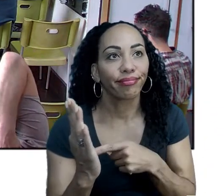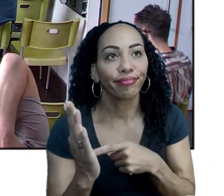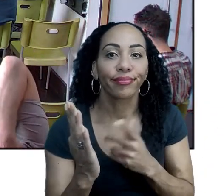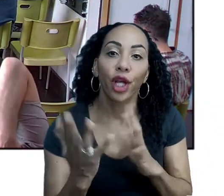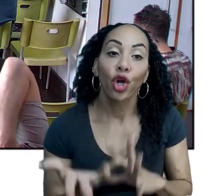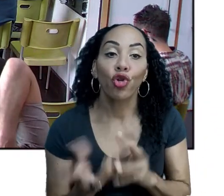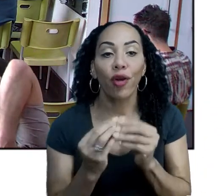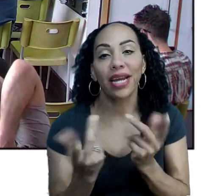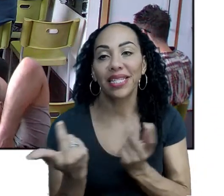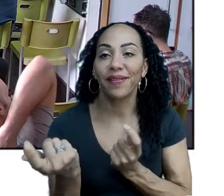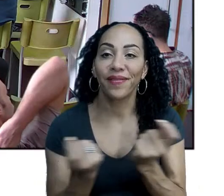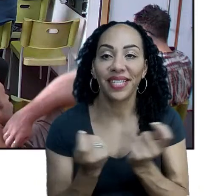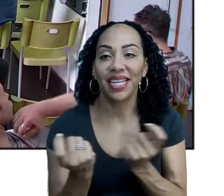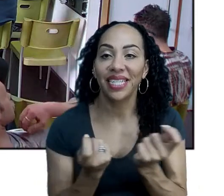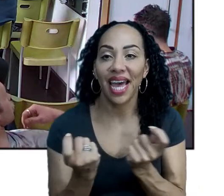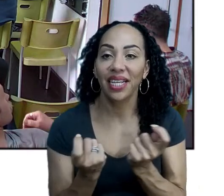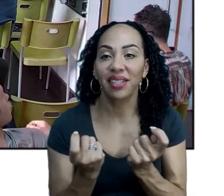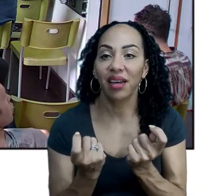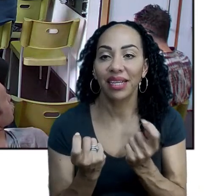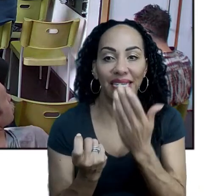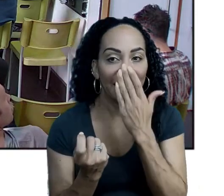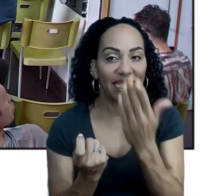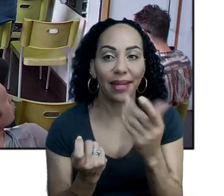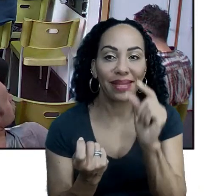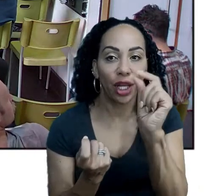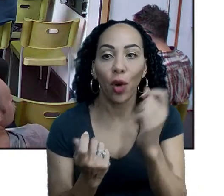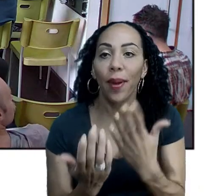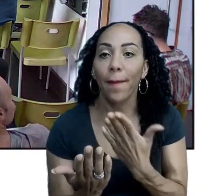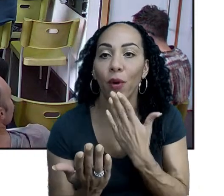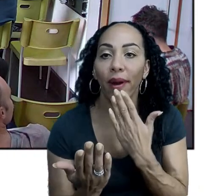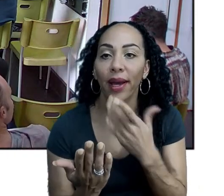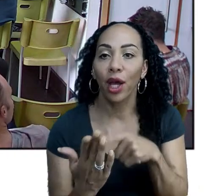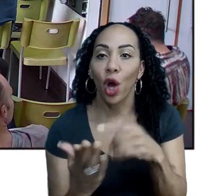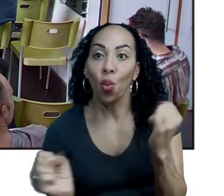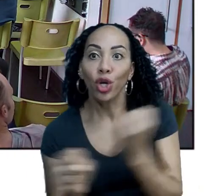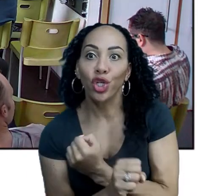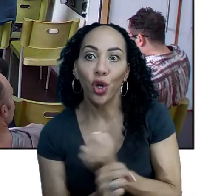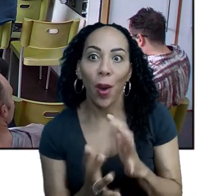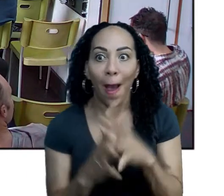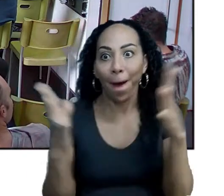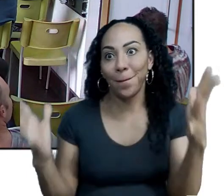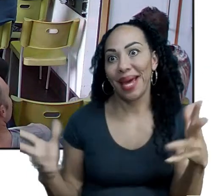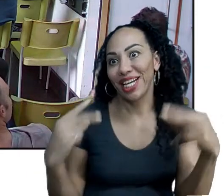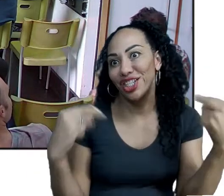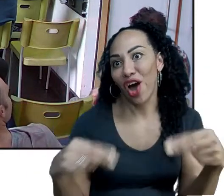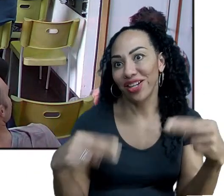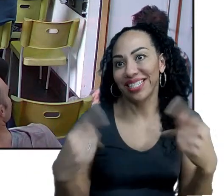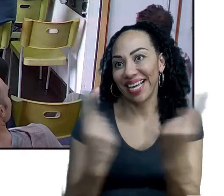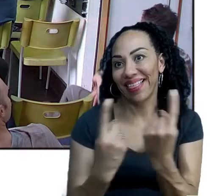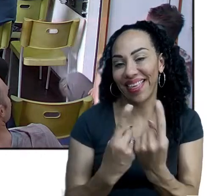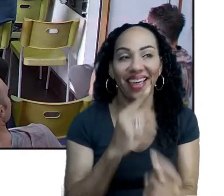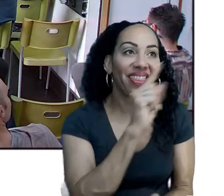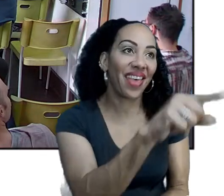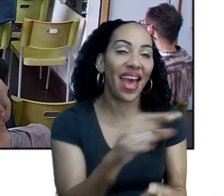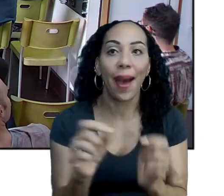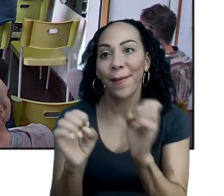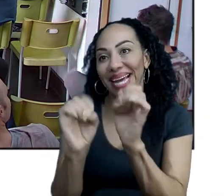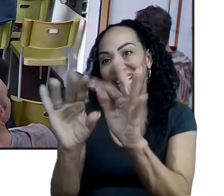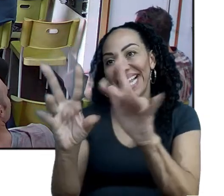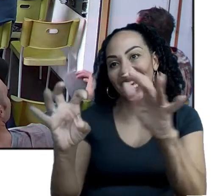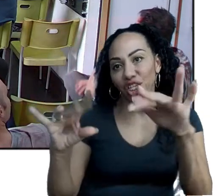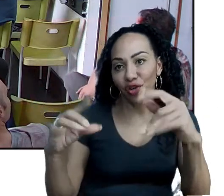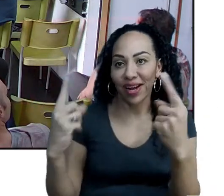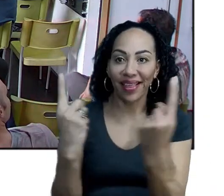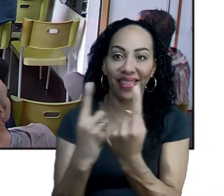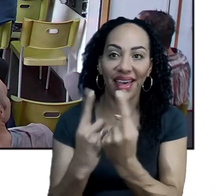this like big glittery thing over here, and we'll do this big dancing thing over here, and whereas actually like projects like this require big